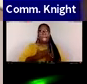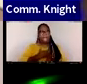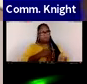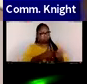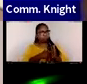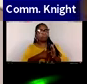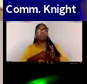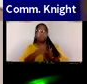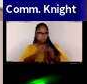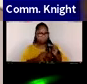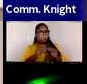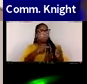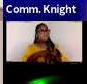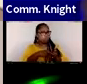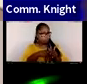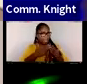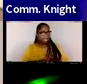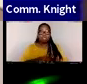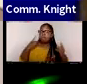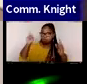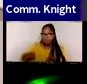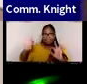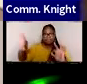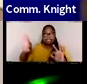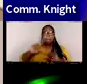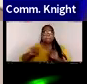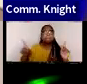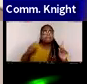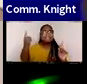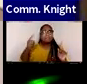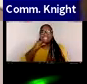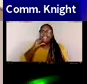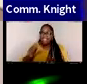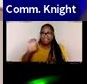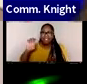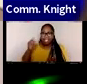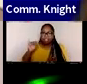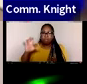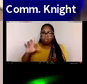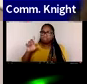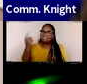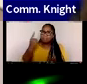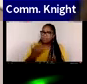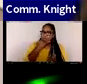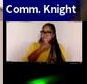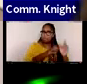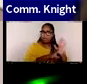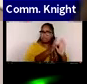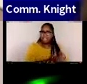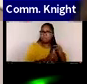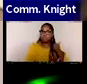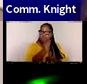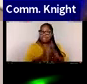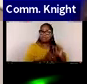with. But nowhere do we hear from our elected officials that there is something highly unethical and just plain wrong about a developer who threatens to build an